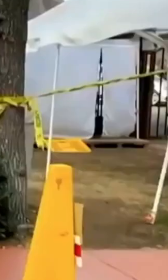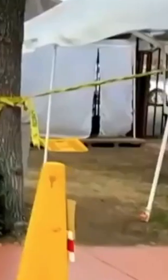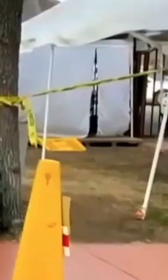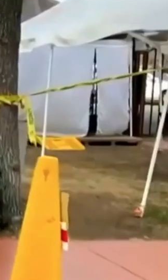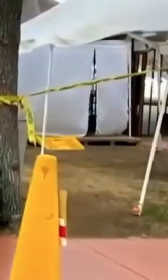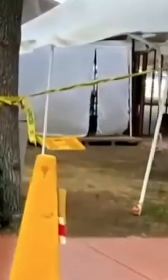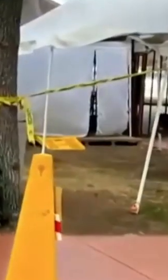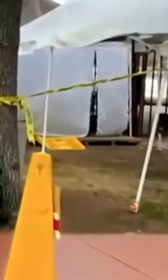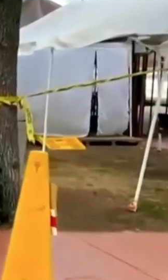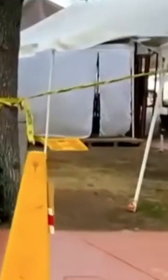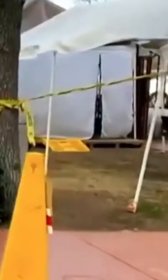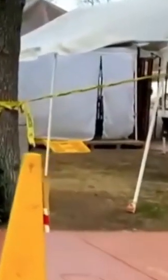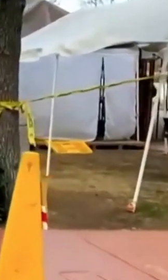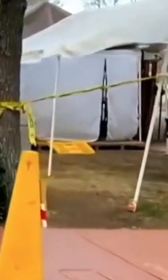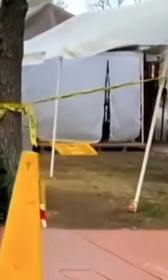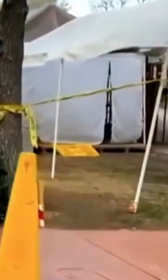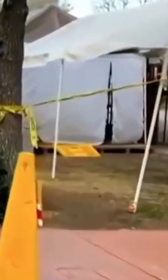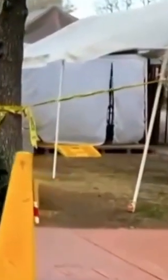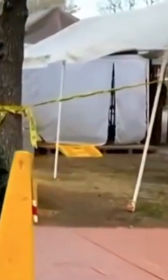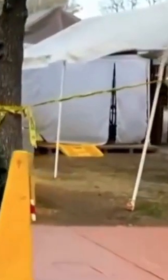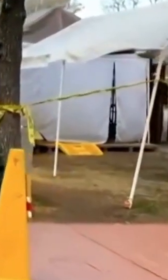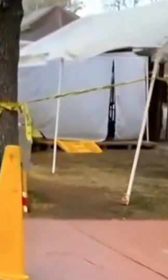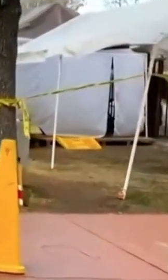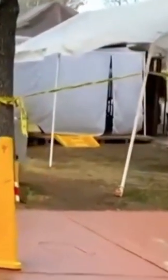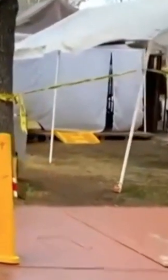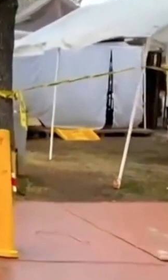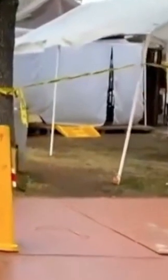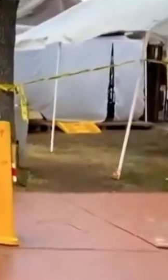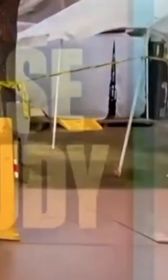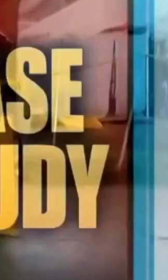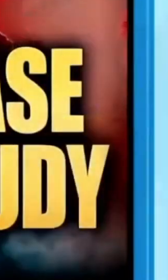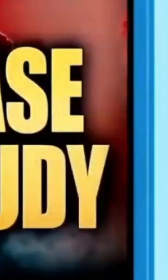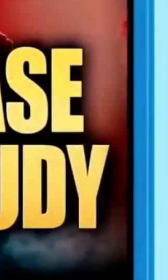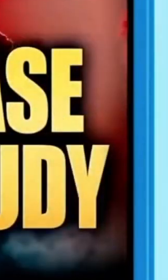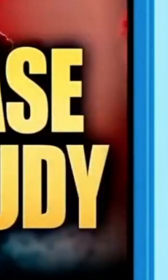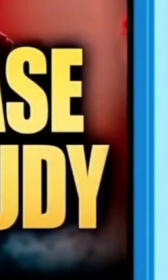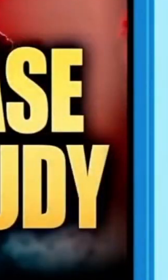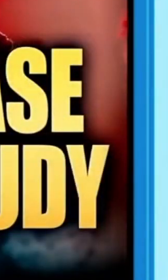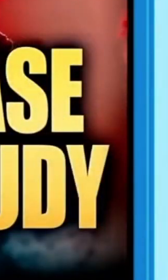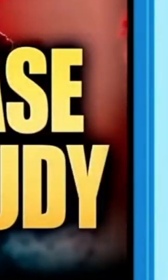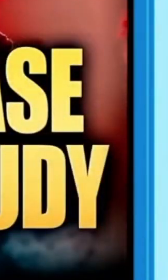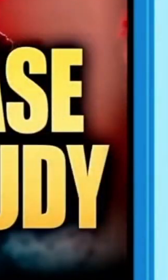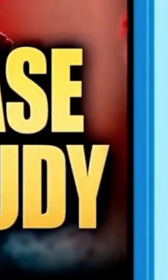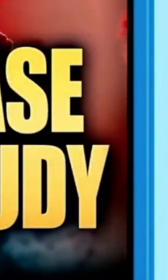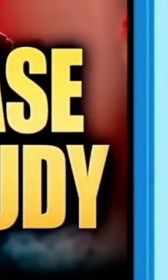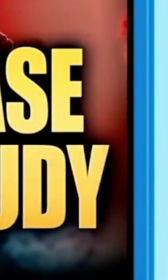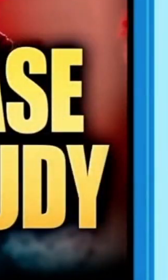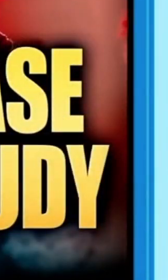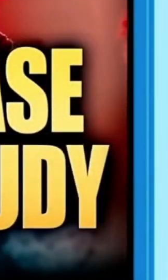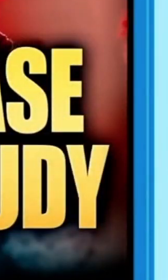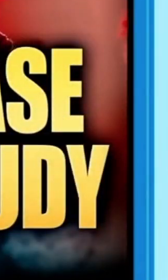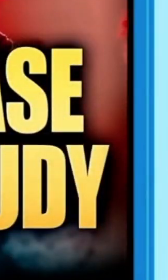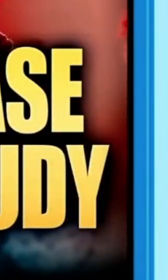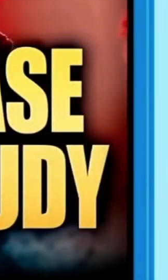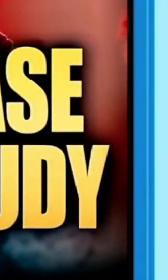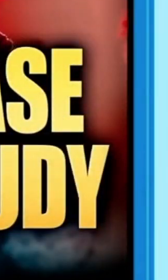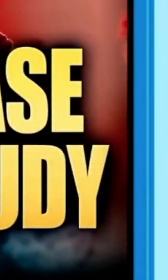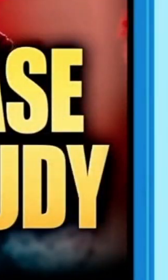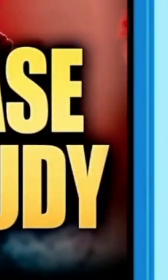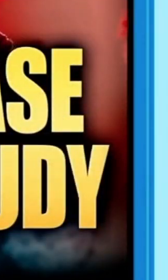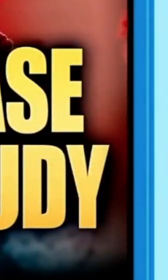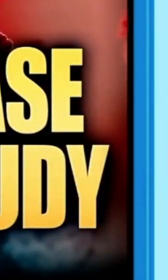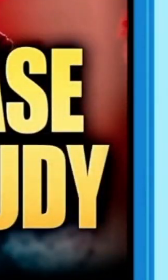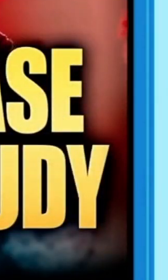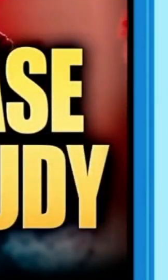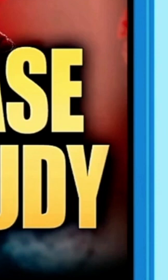his clinic to set up their deliveries of the vaccine. So eventually he picked up the phone and gave them a call to ask where his clinic's